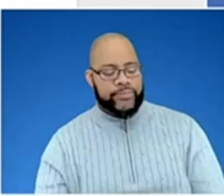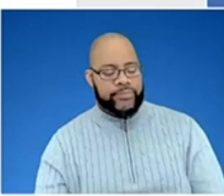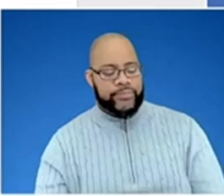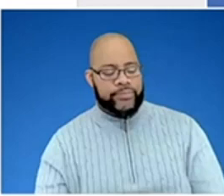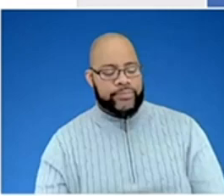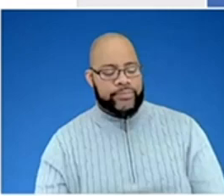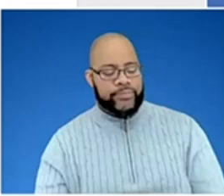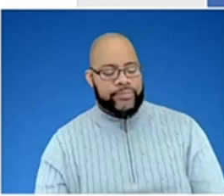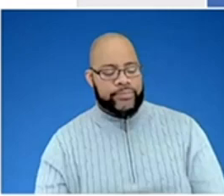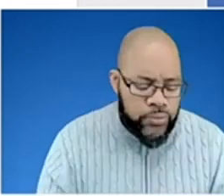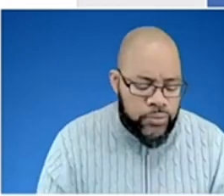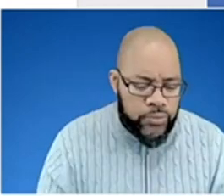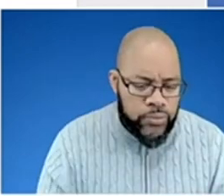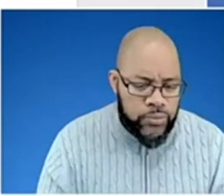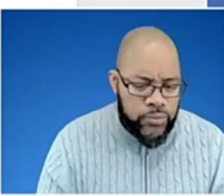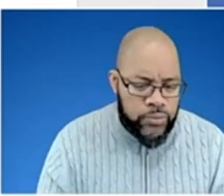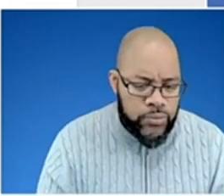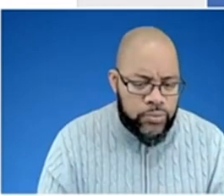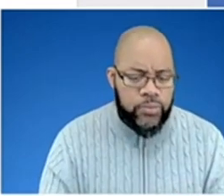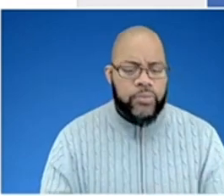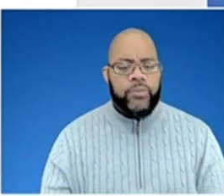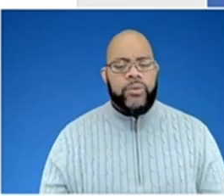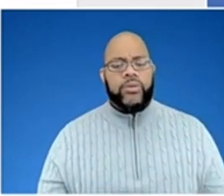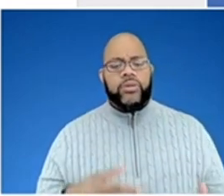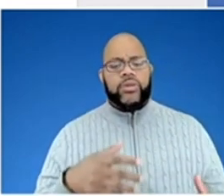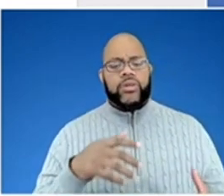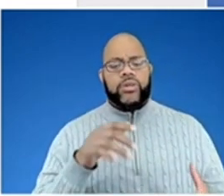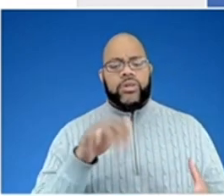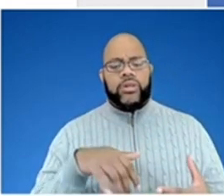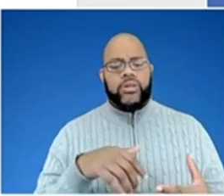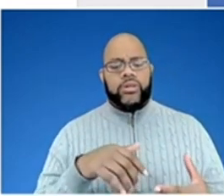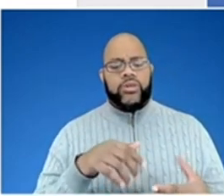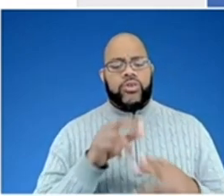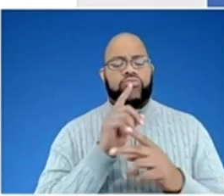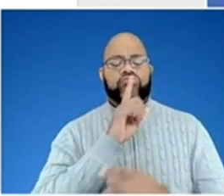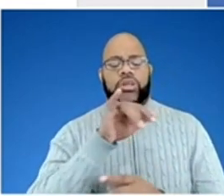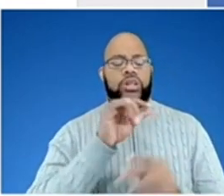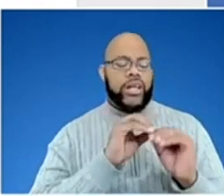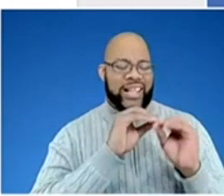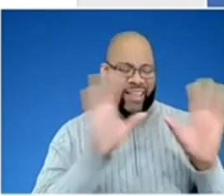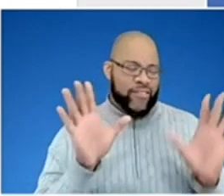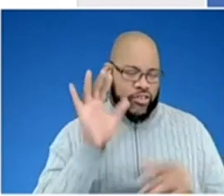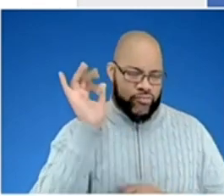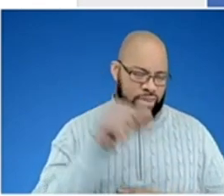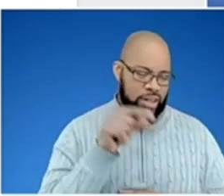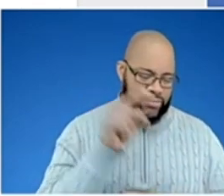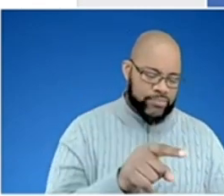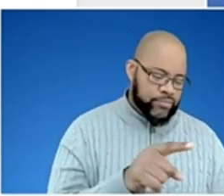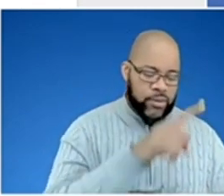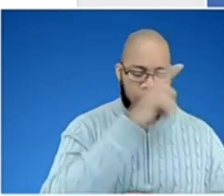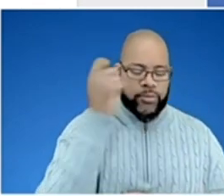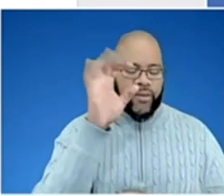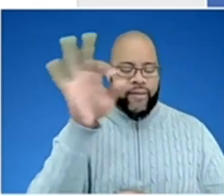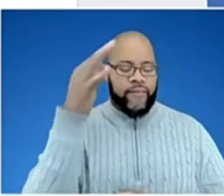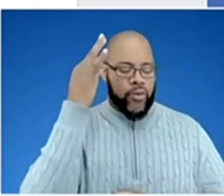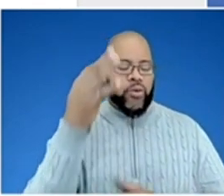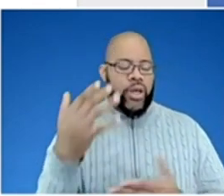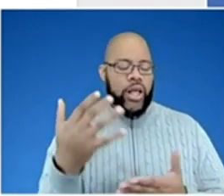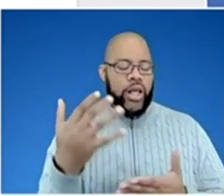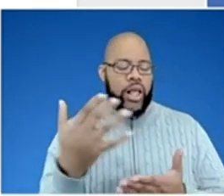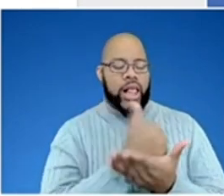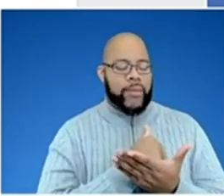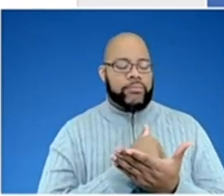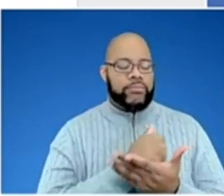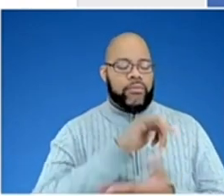uses to the secretary may use. And this is really a clarification. It's because the Federal Claims Collection Act